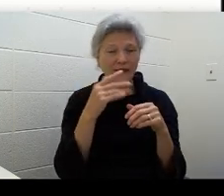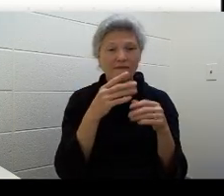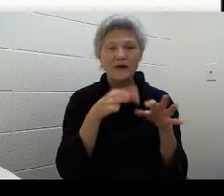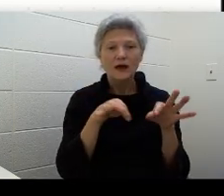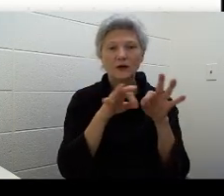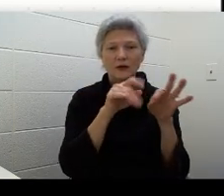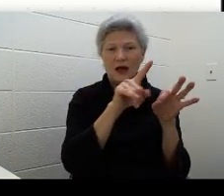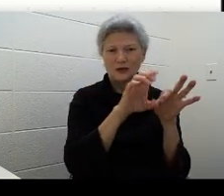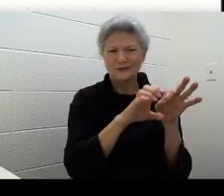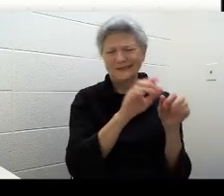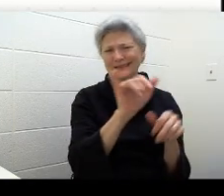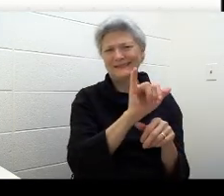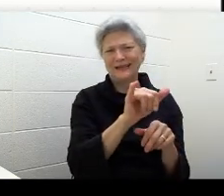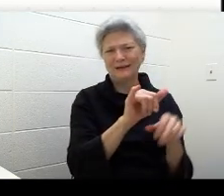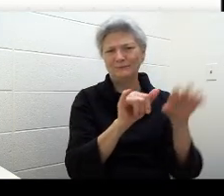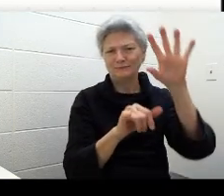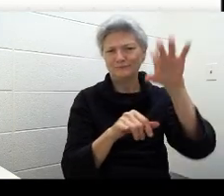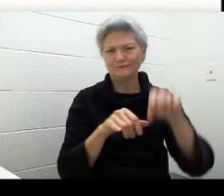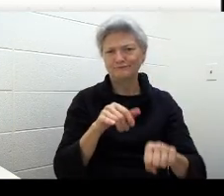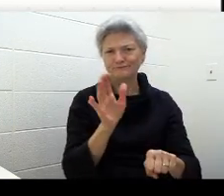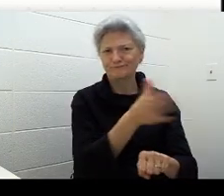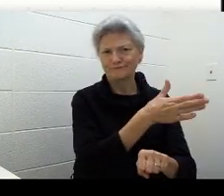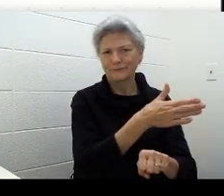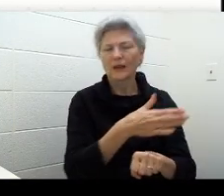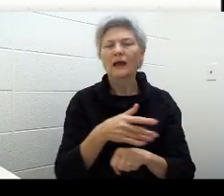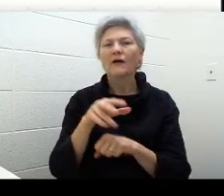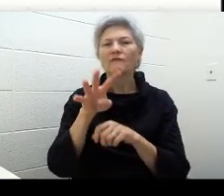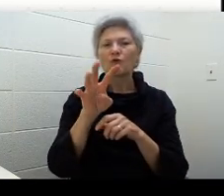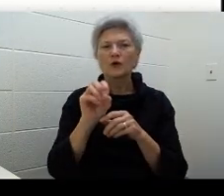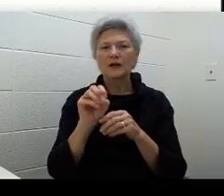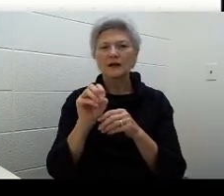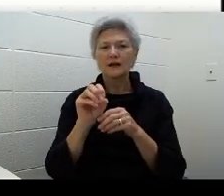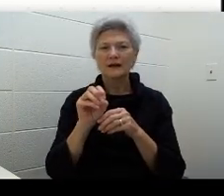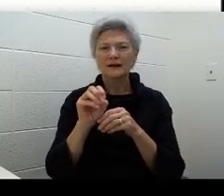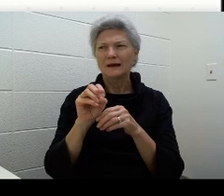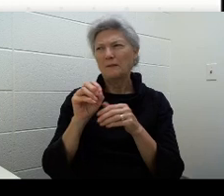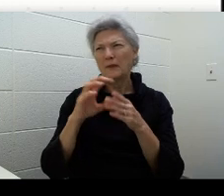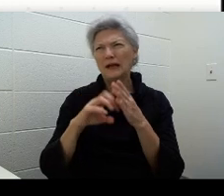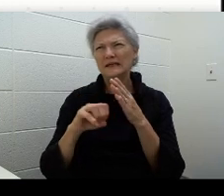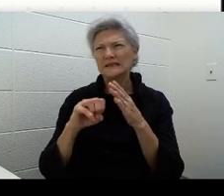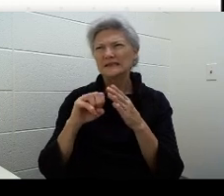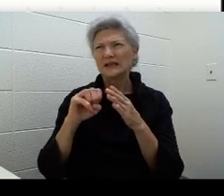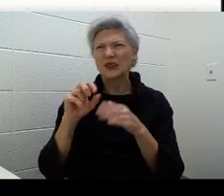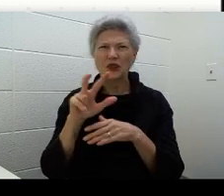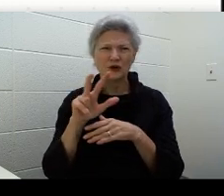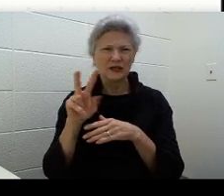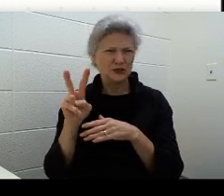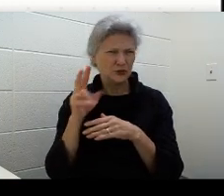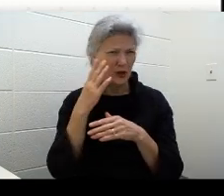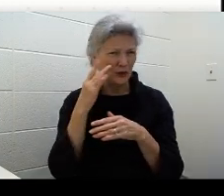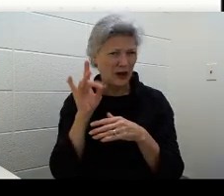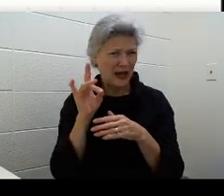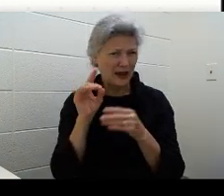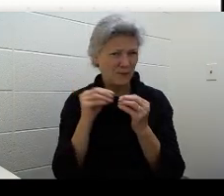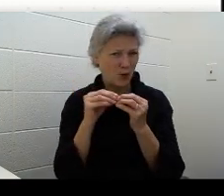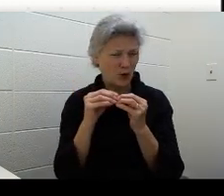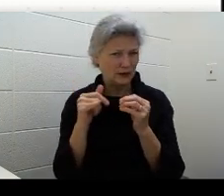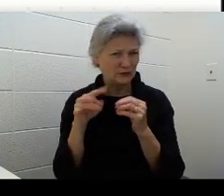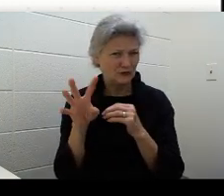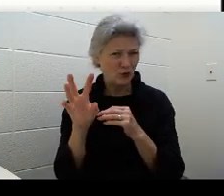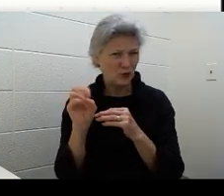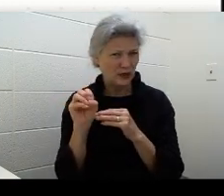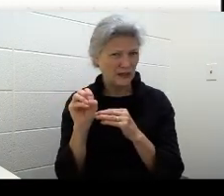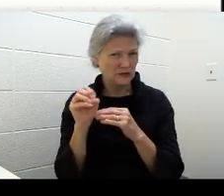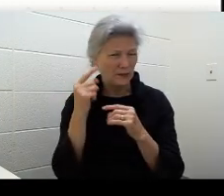hundreds place is the same. And looking at 40 versus 32, I know 8 more would make